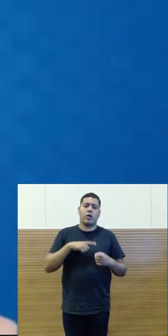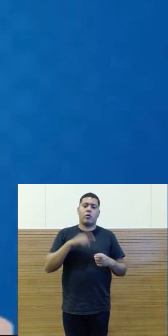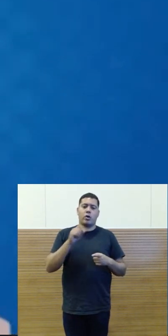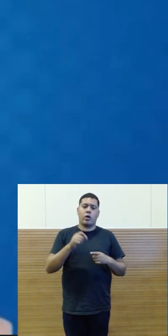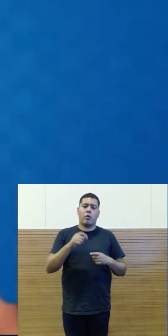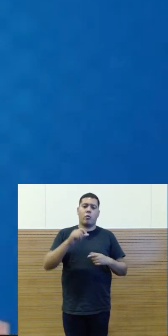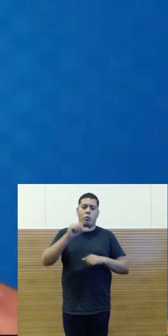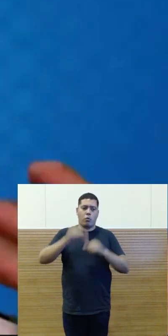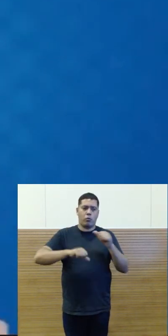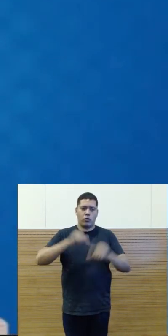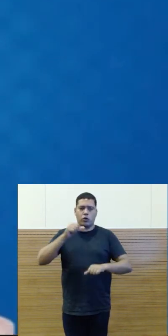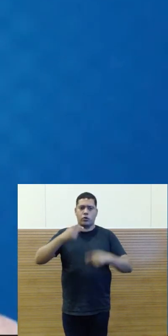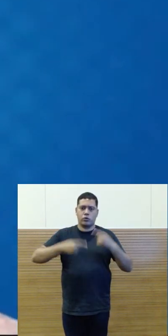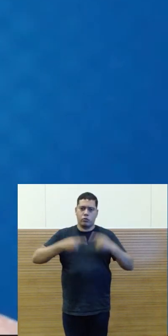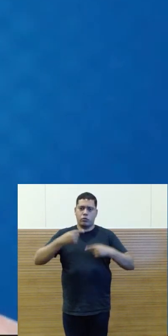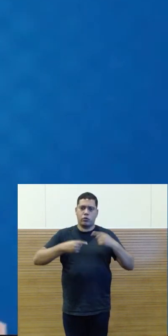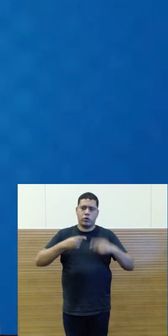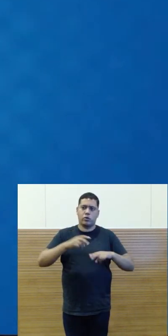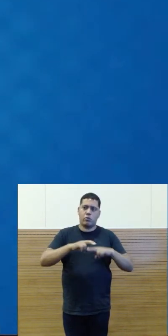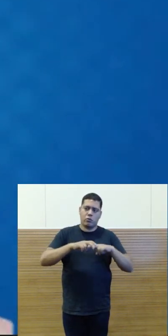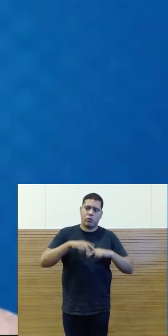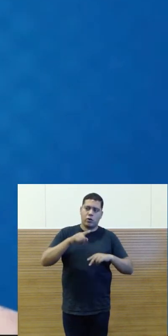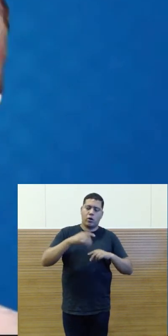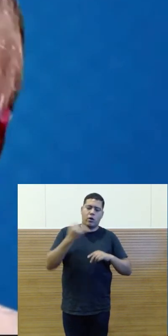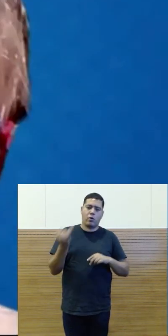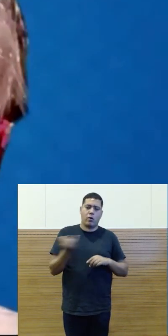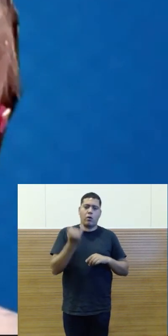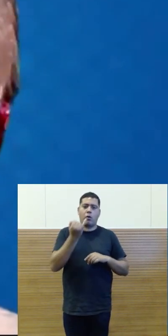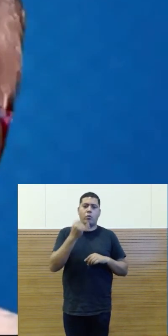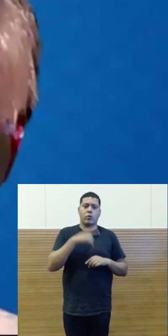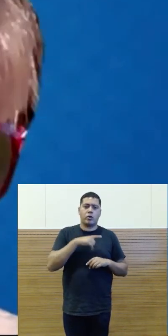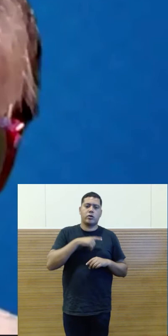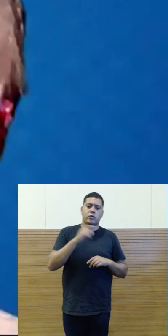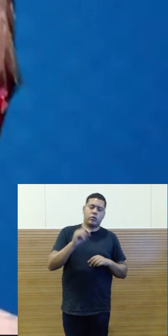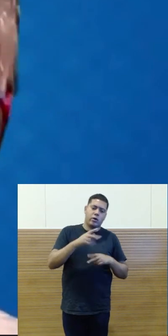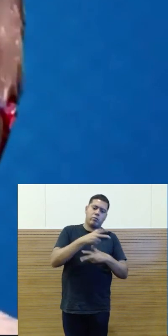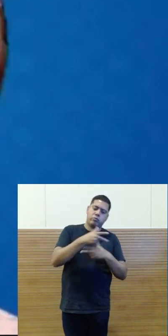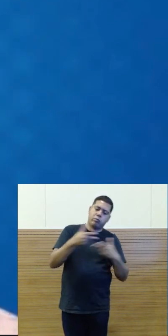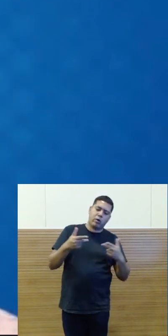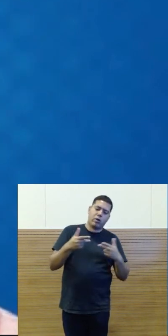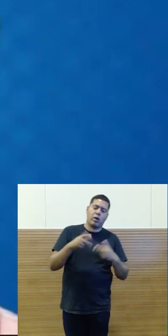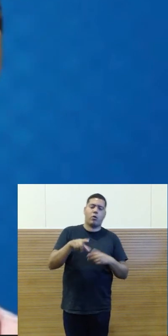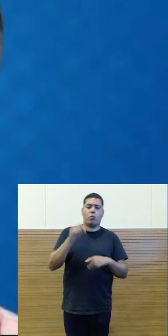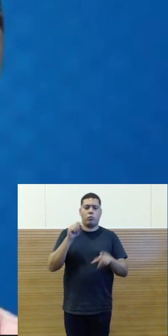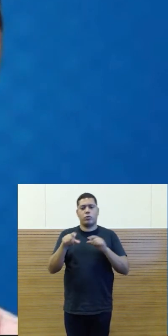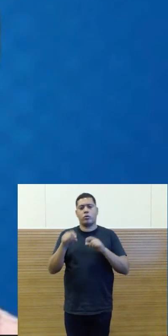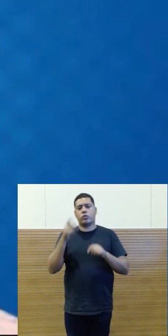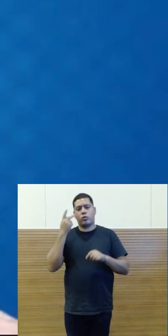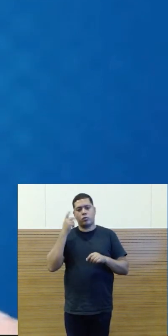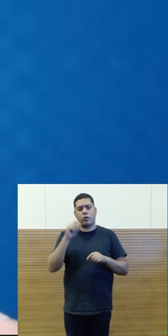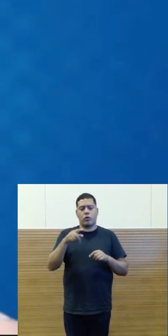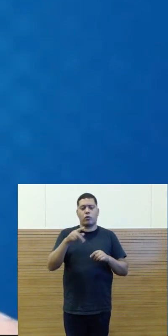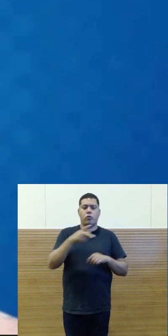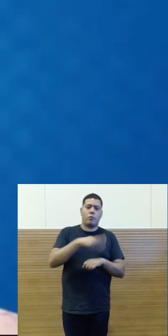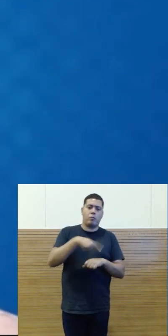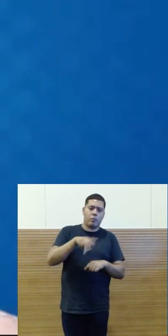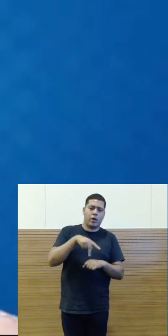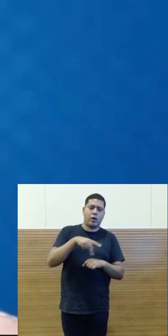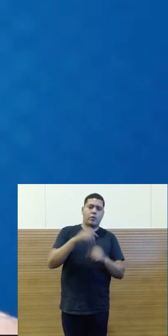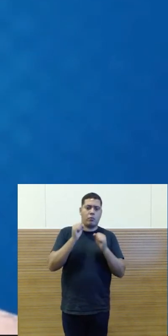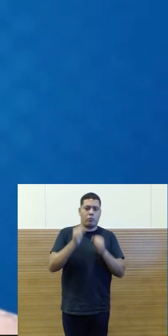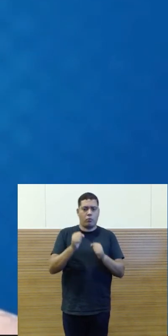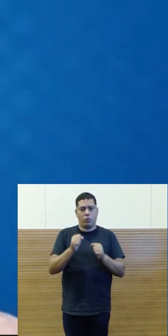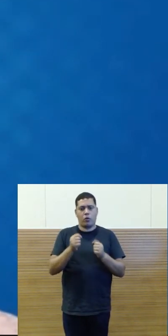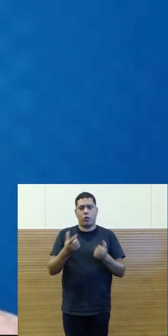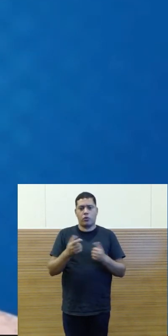it's important that there is a variety of options for countries to see which way to go. And of course,